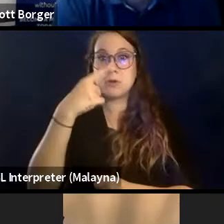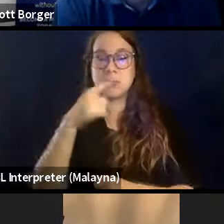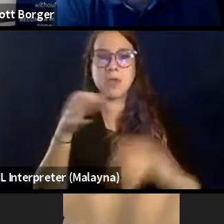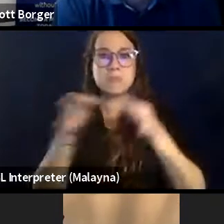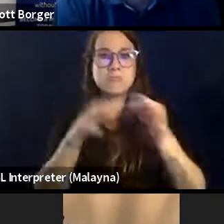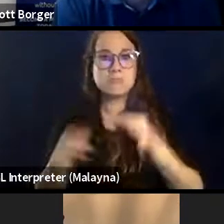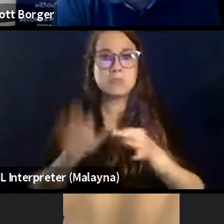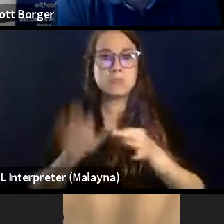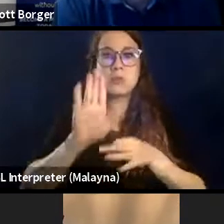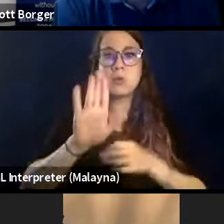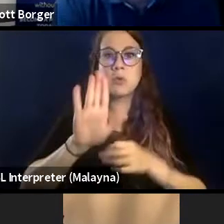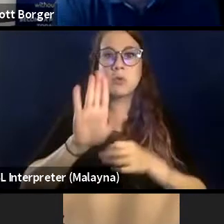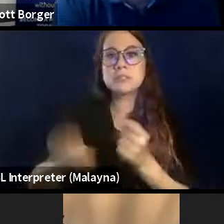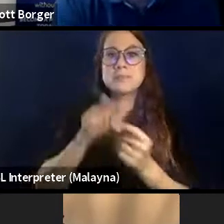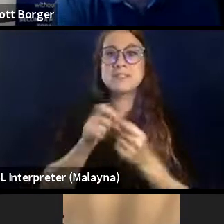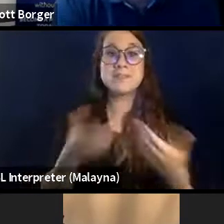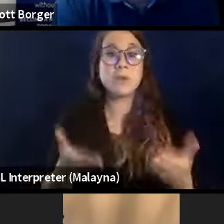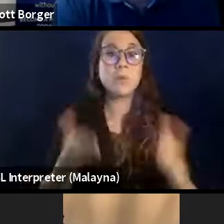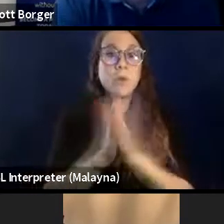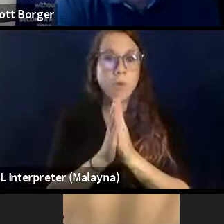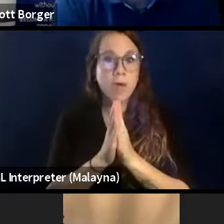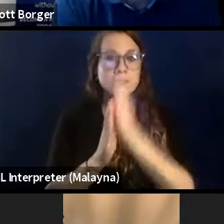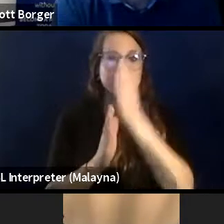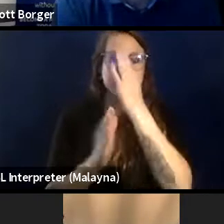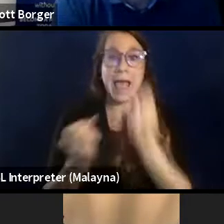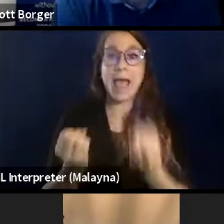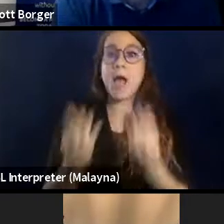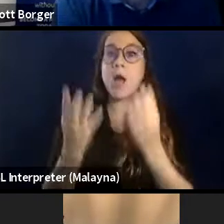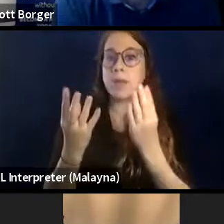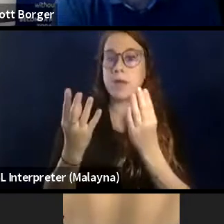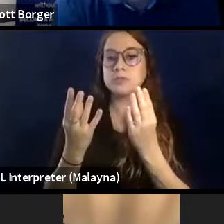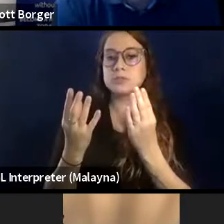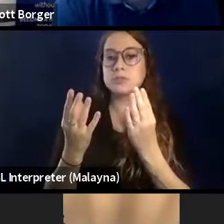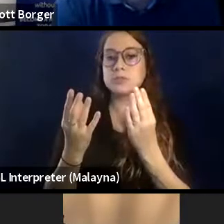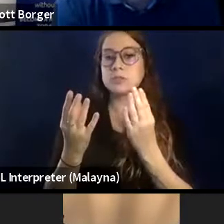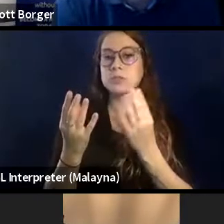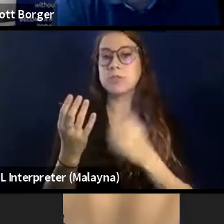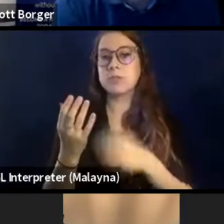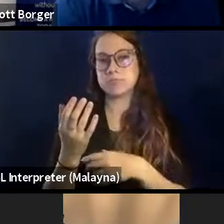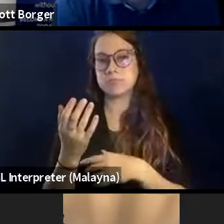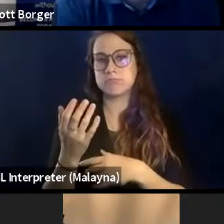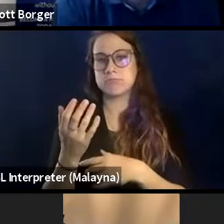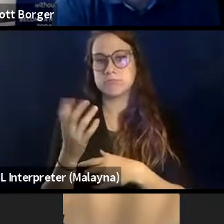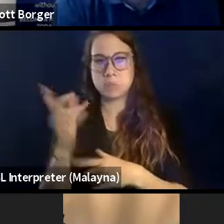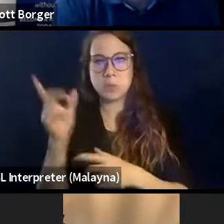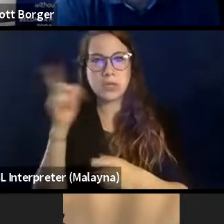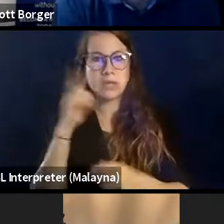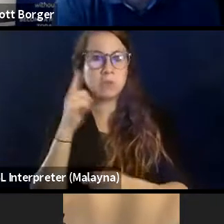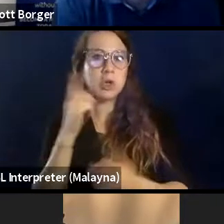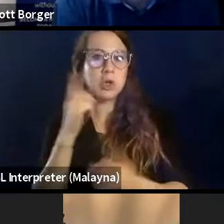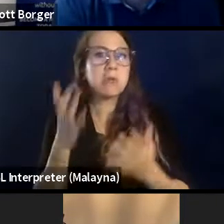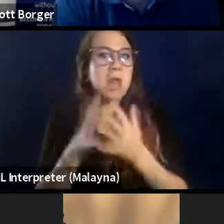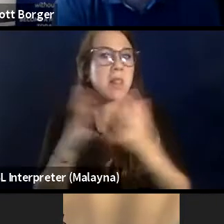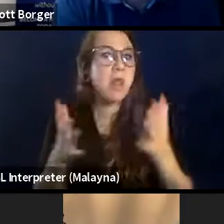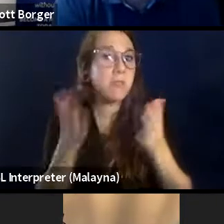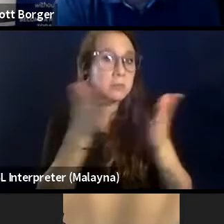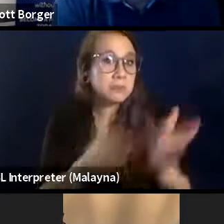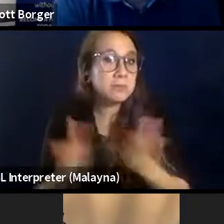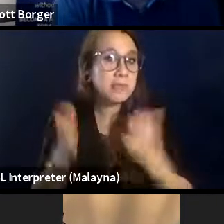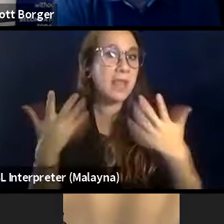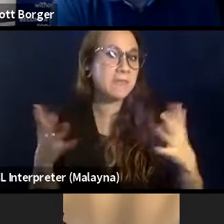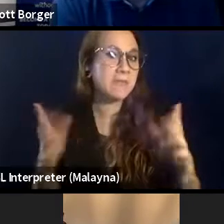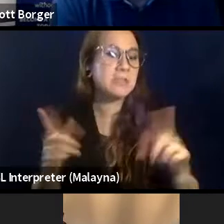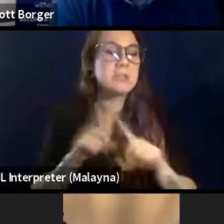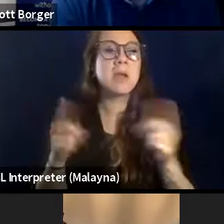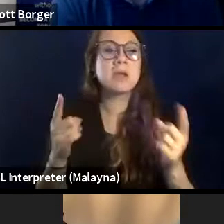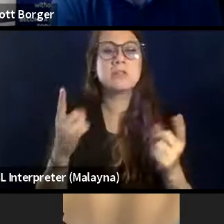specific request is, the dollar amount, and you know, we heard a lot about what you plan to do already. So if you just